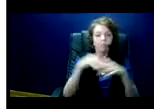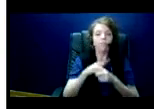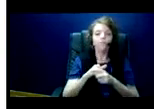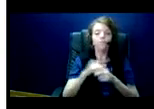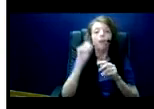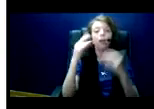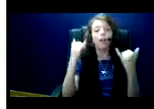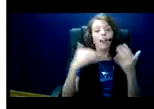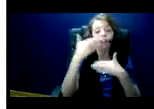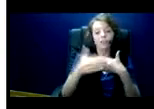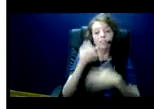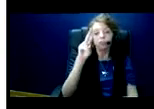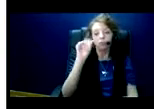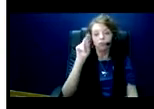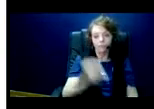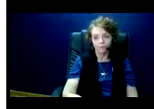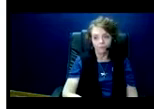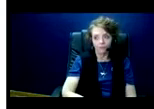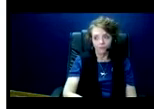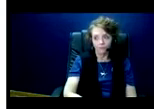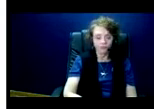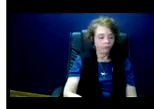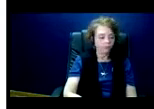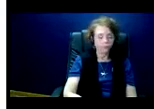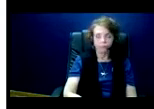Susan, you can move to the next slide.